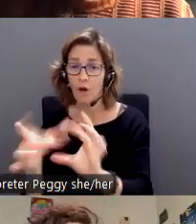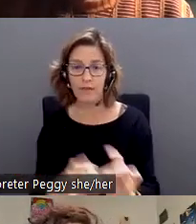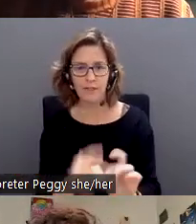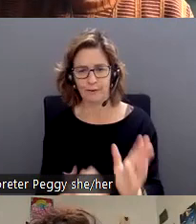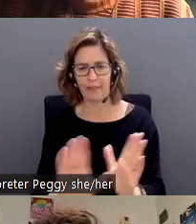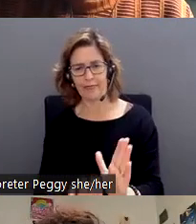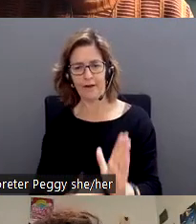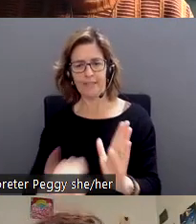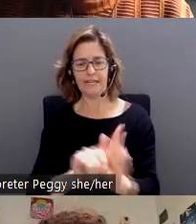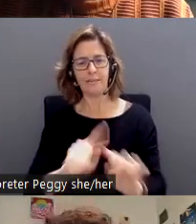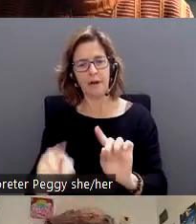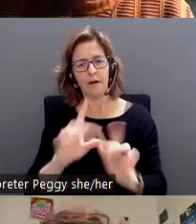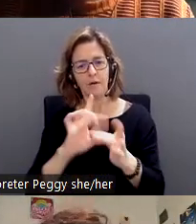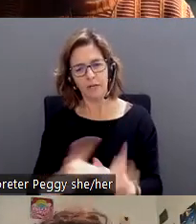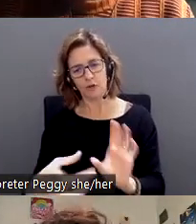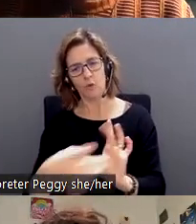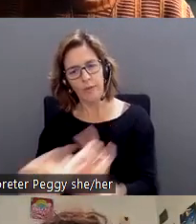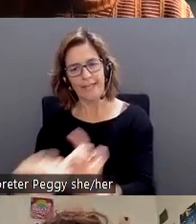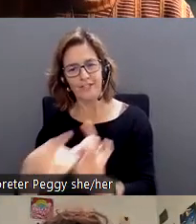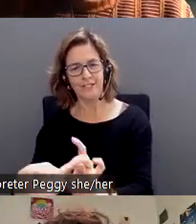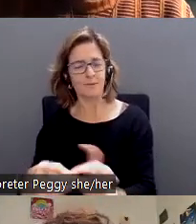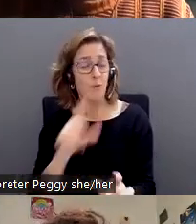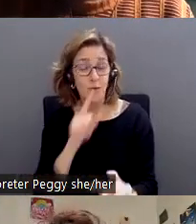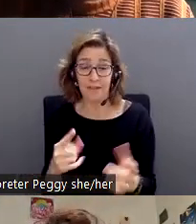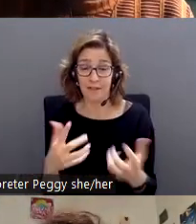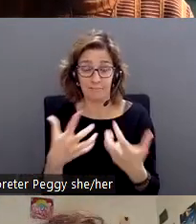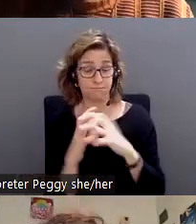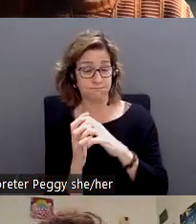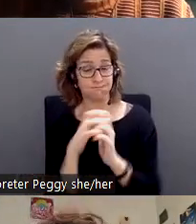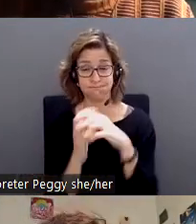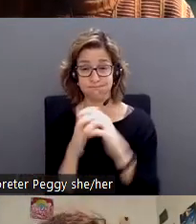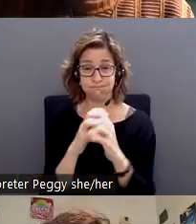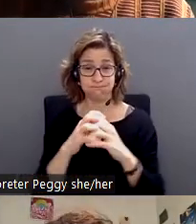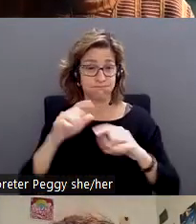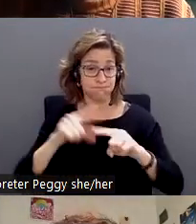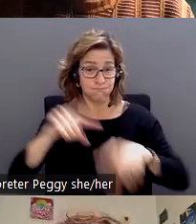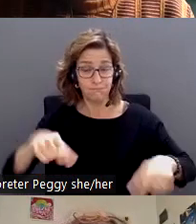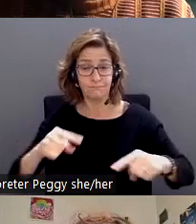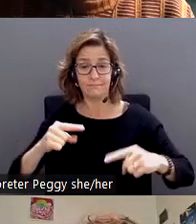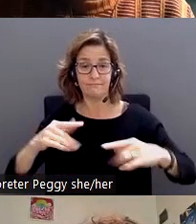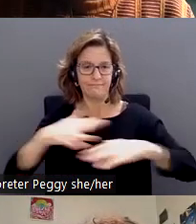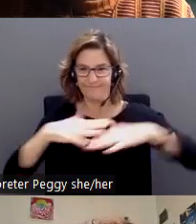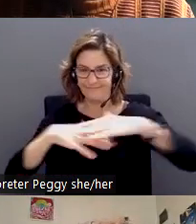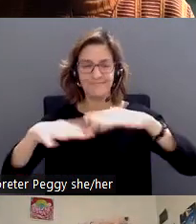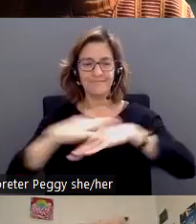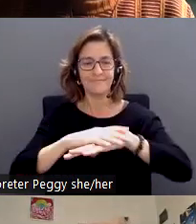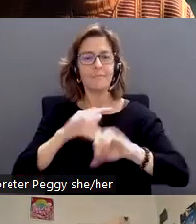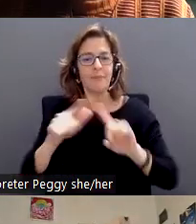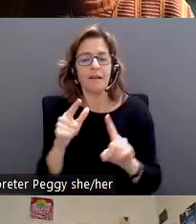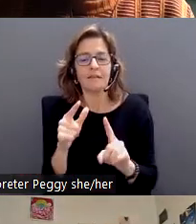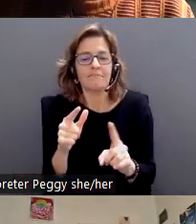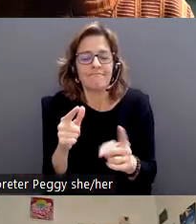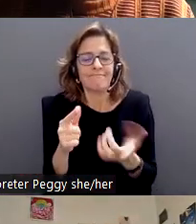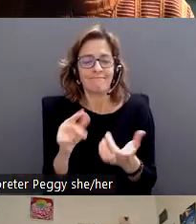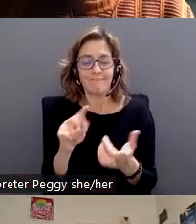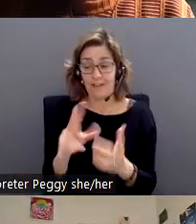people across the board are in relationship with people causing violence. One of